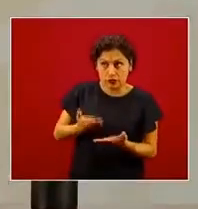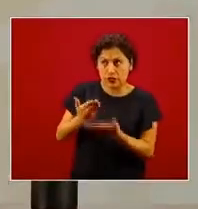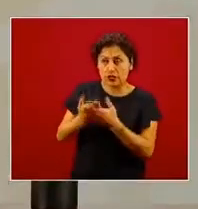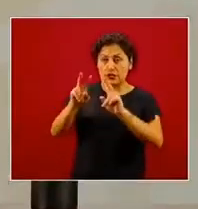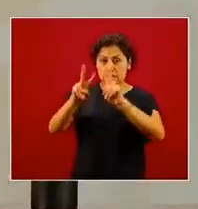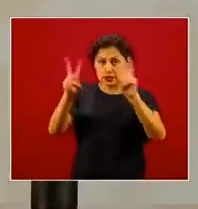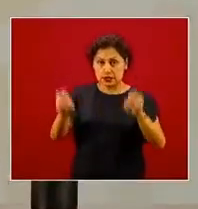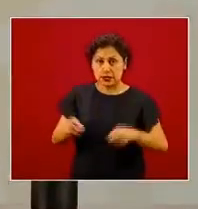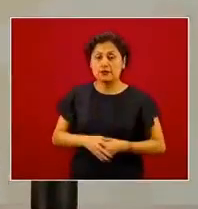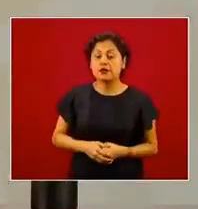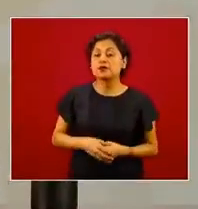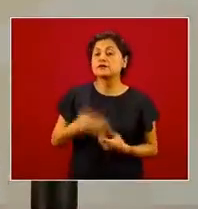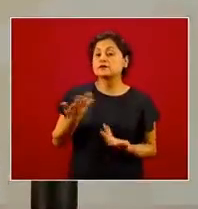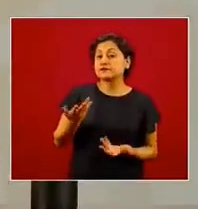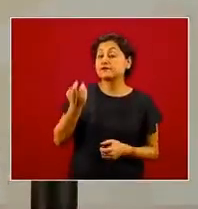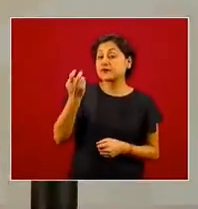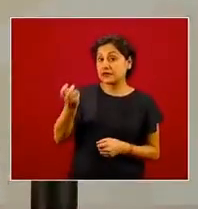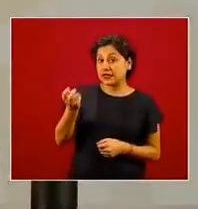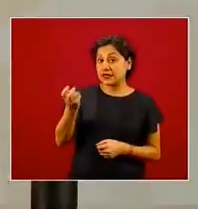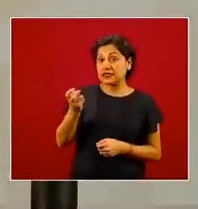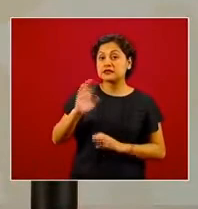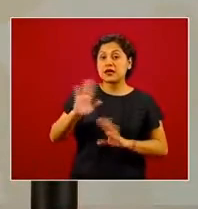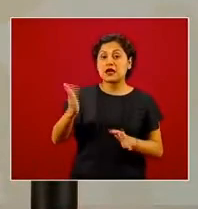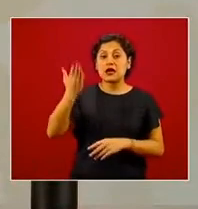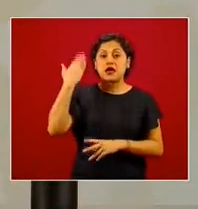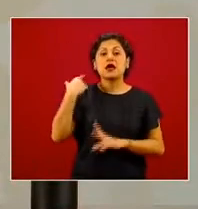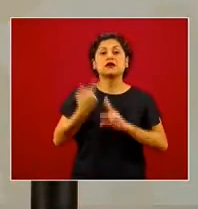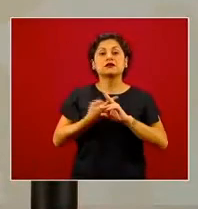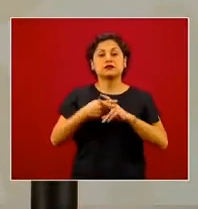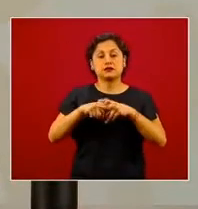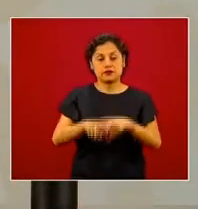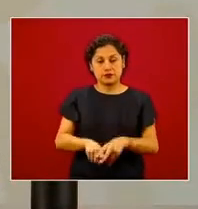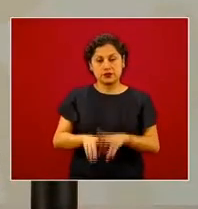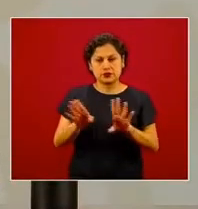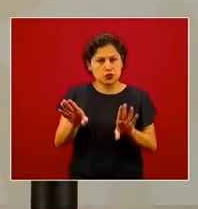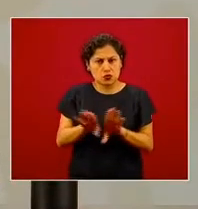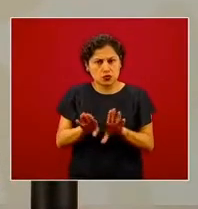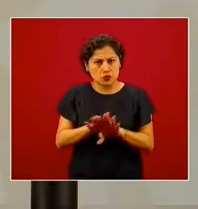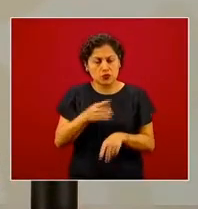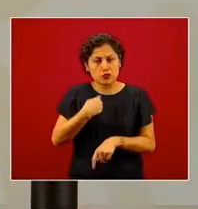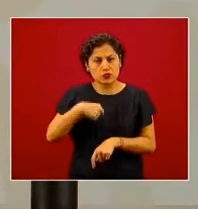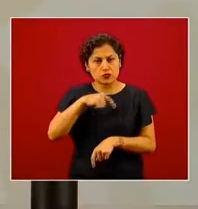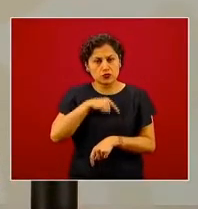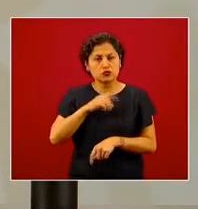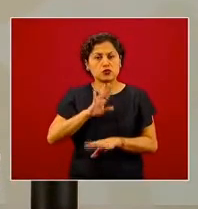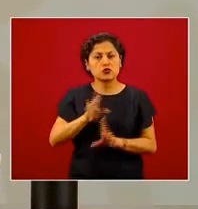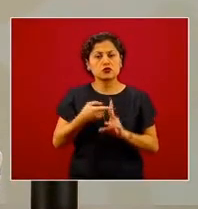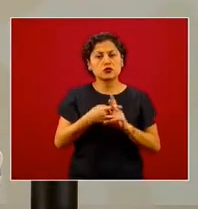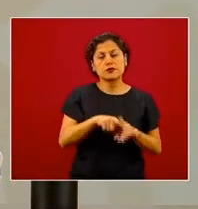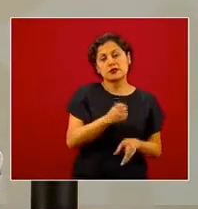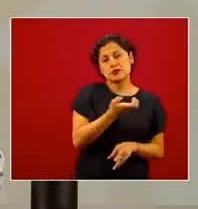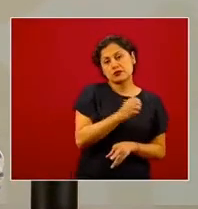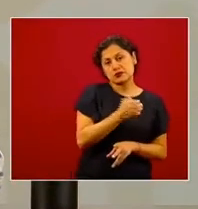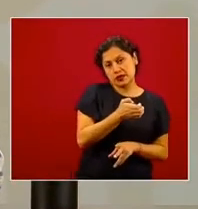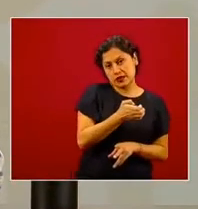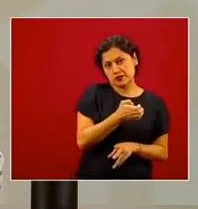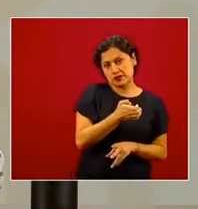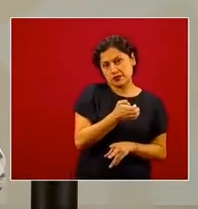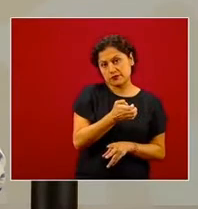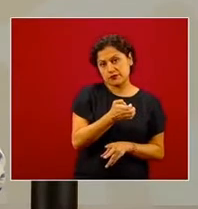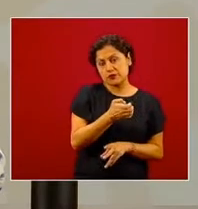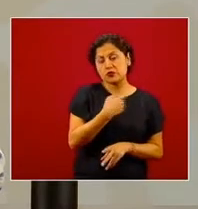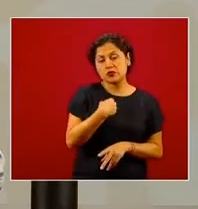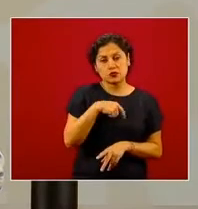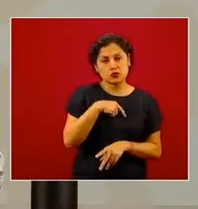So that's something that we talked about from the beginning in the preparation phase. So the way that we worked with that was that in January,